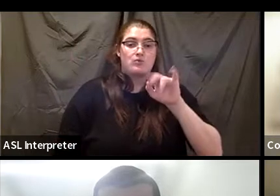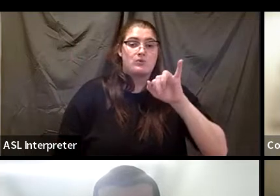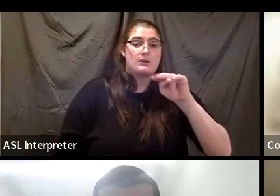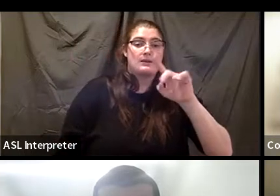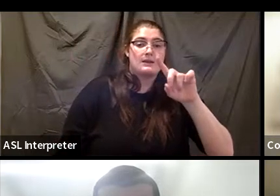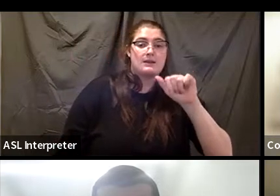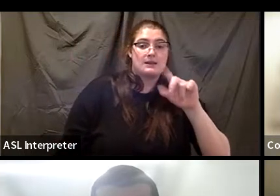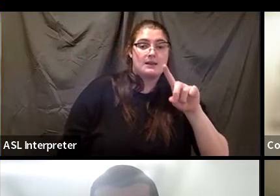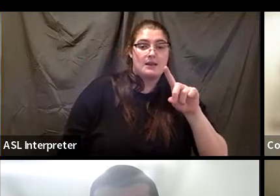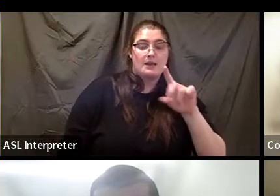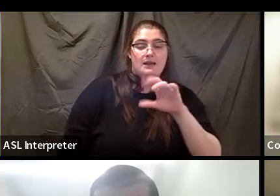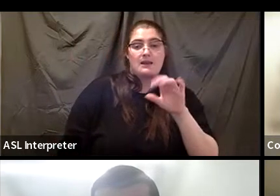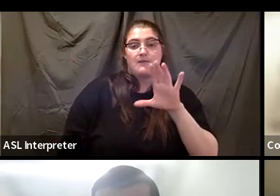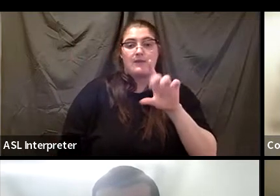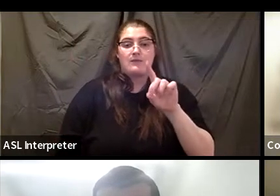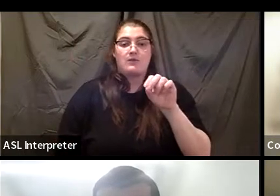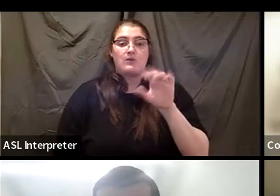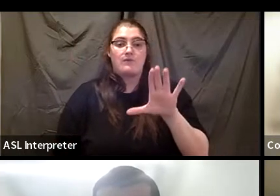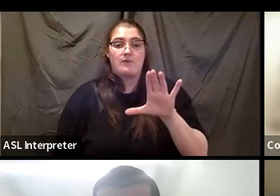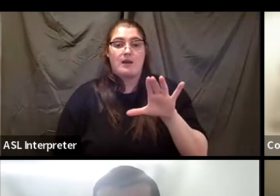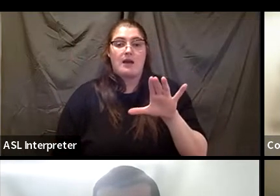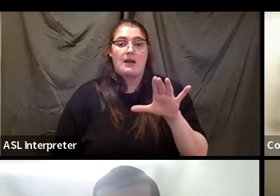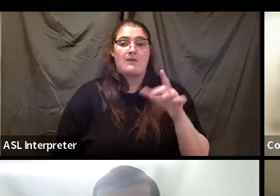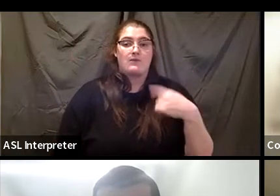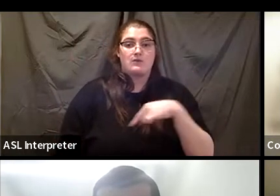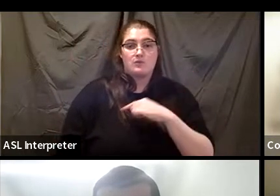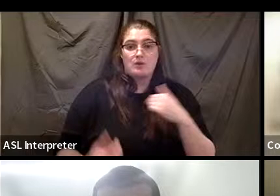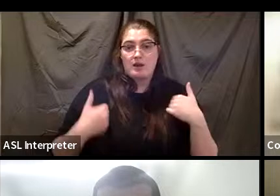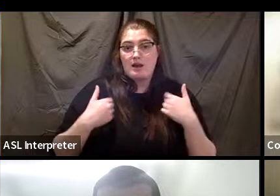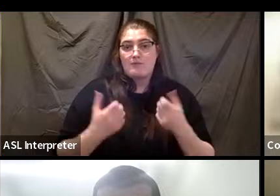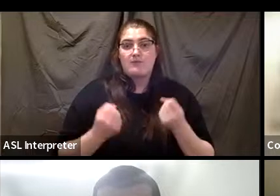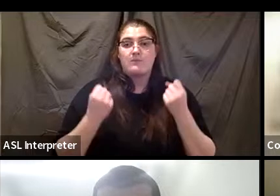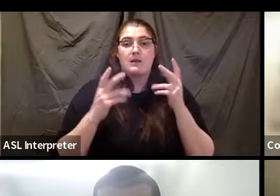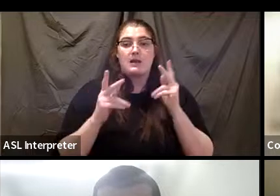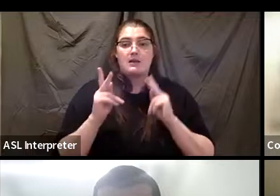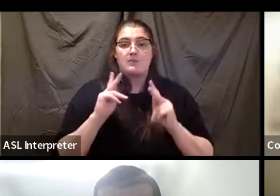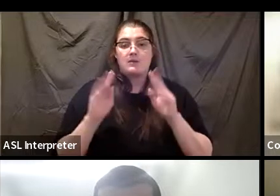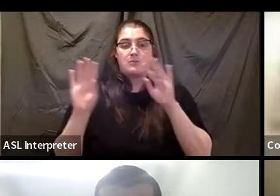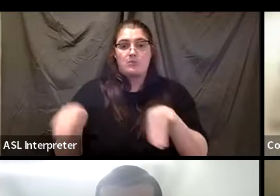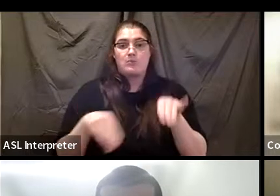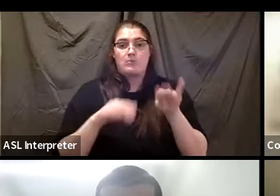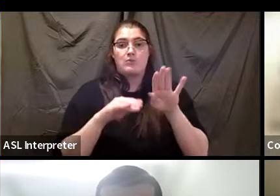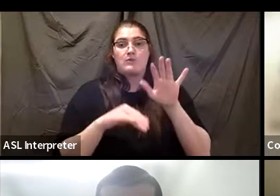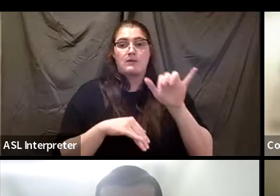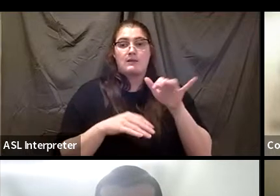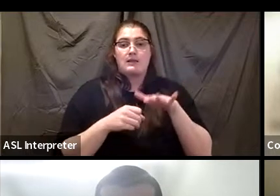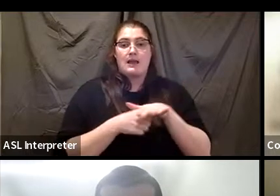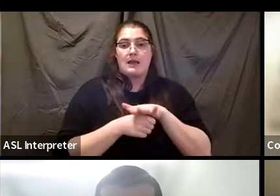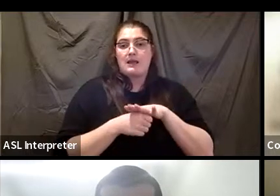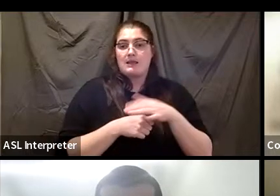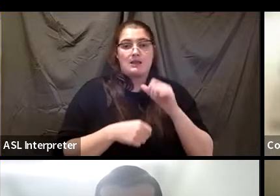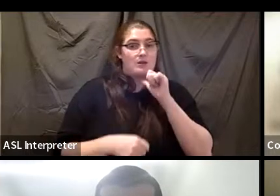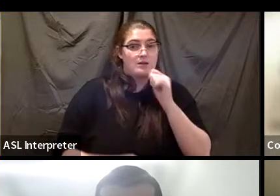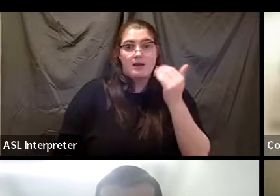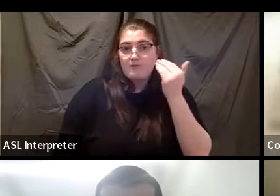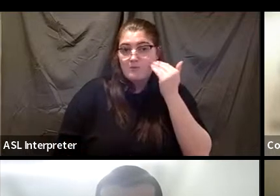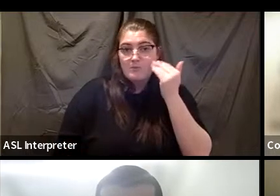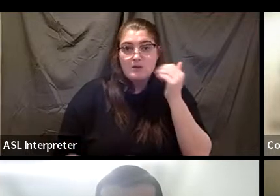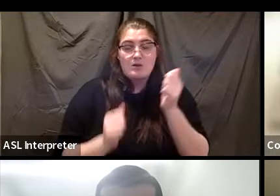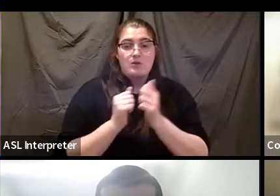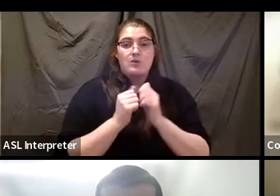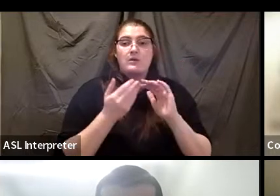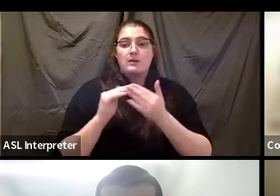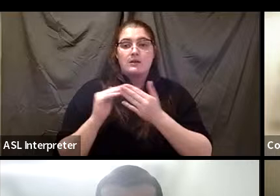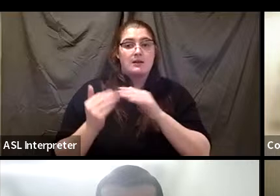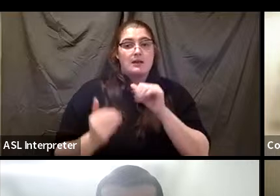part of Montello, we're having a lot of folks move into that area that are not familiar with the neighborhood and not familiar with the